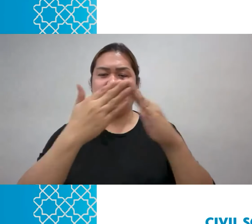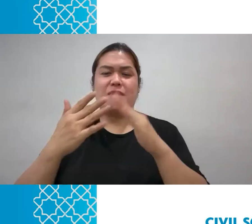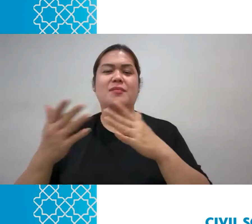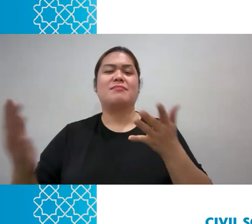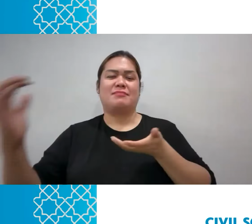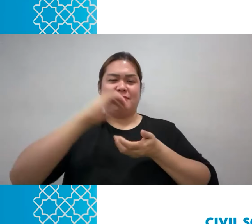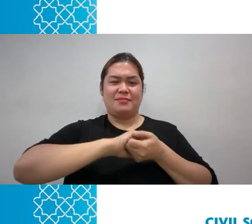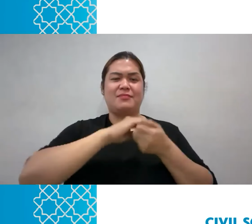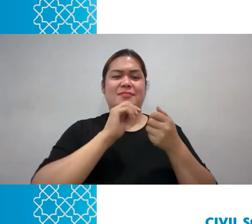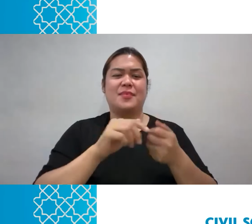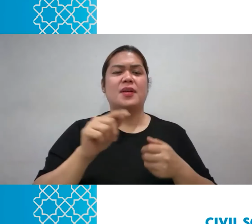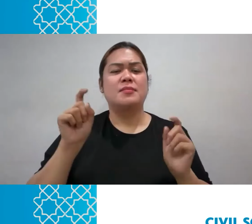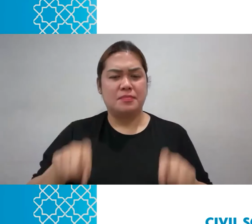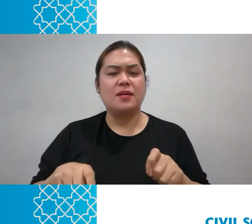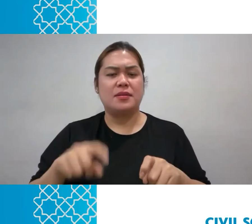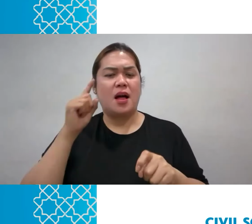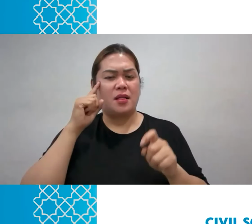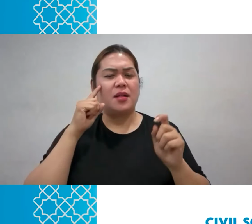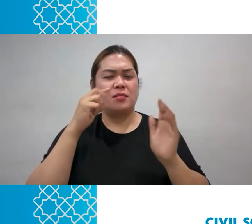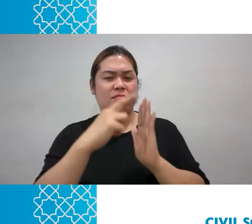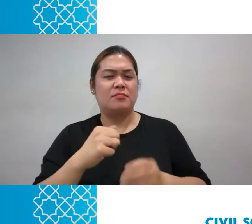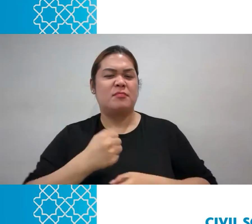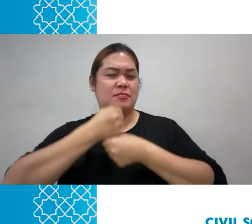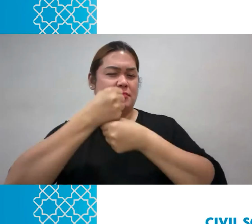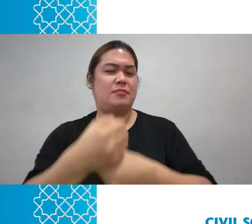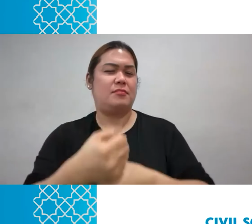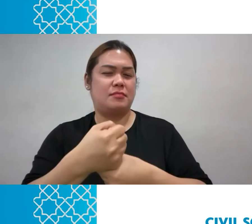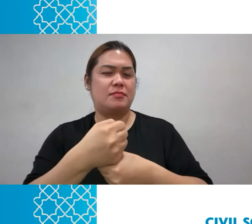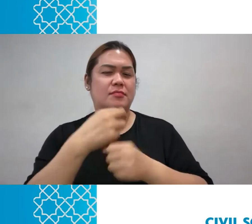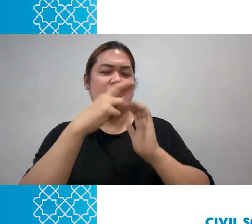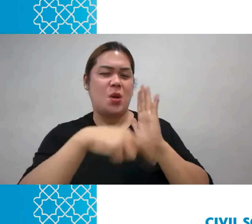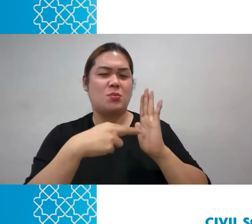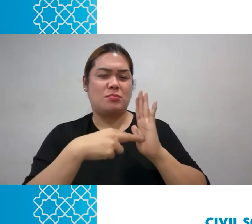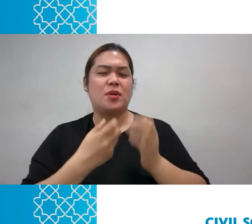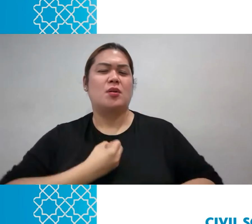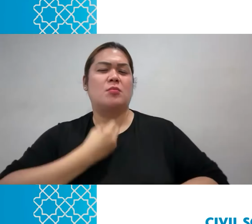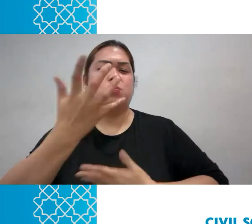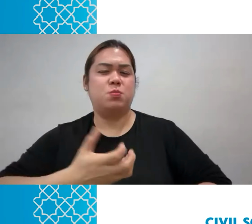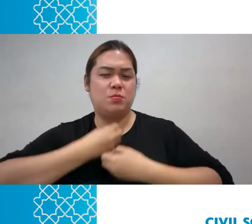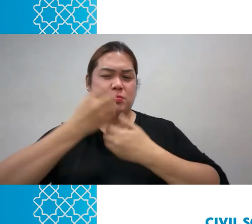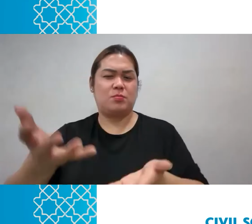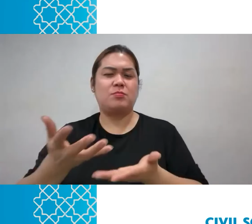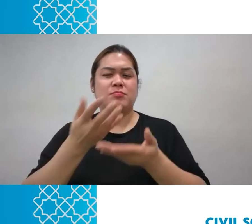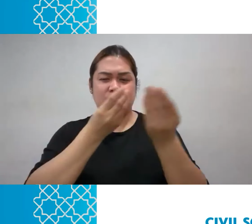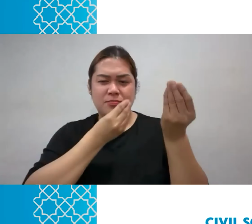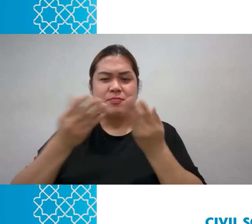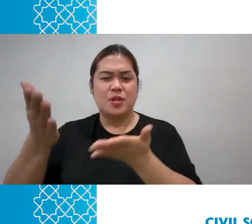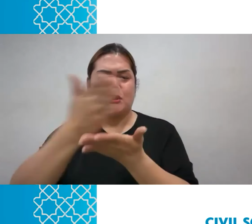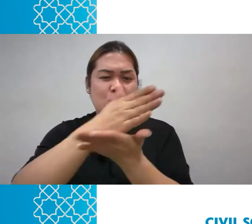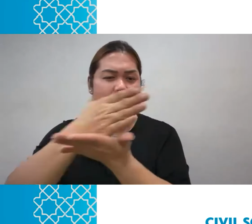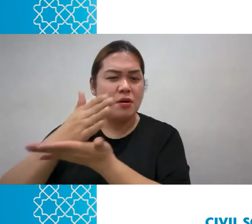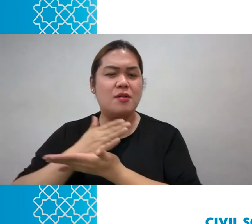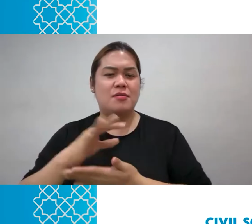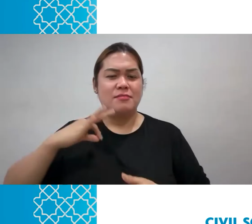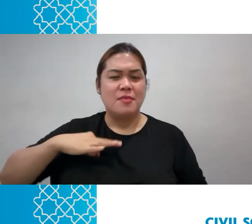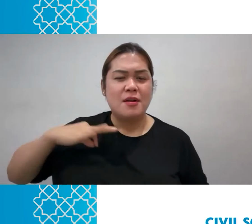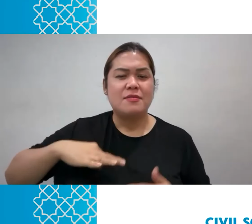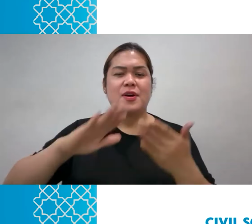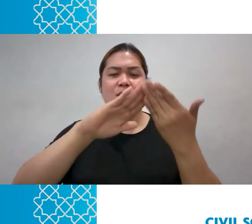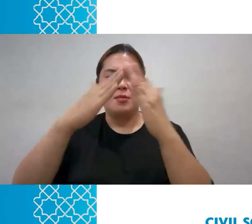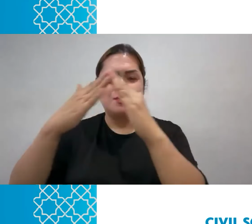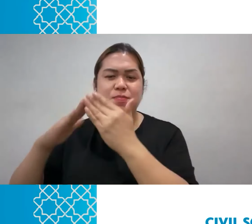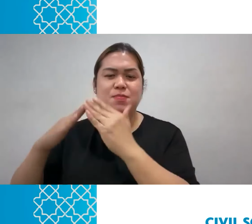think we have a role to play as well to make noise and to keep sharing about what the benefits are for community engagement in different ways.